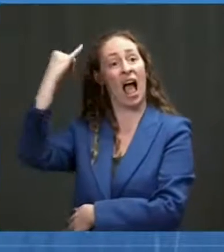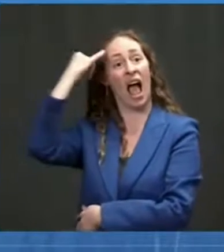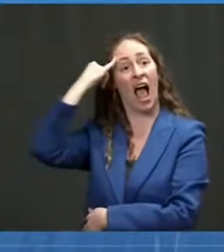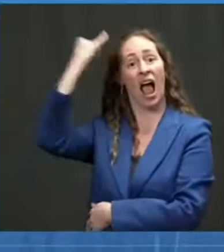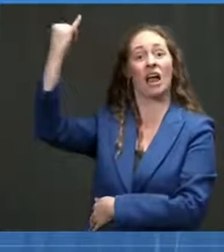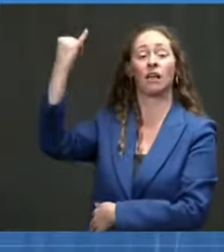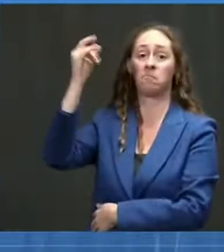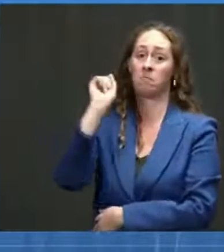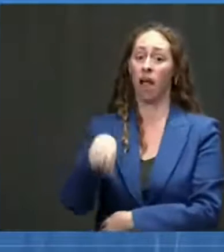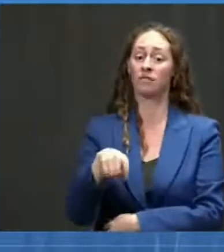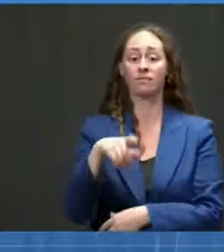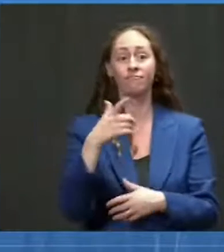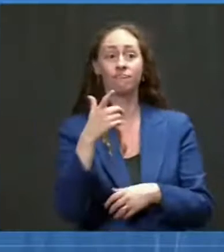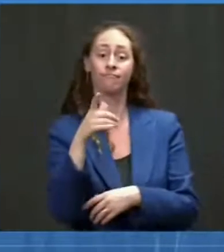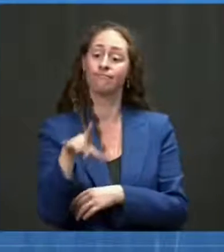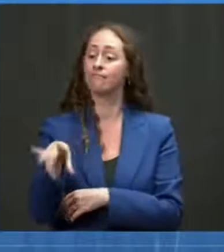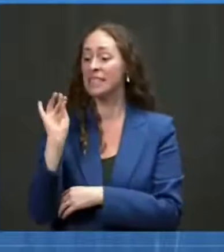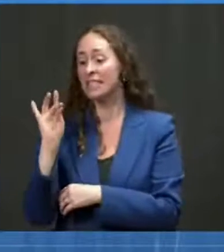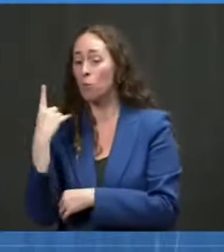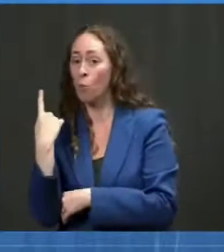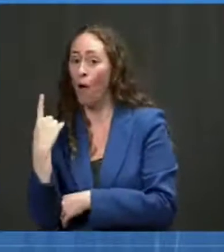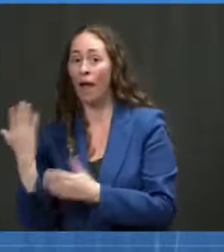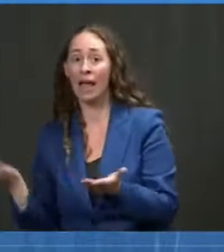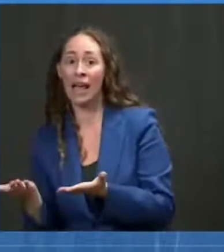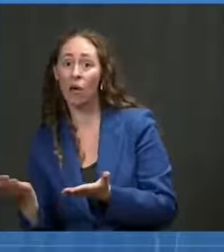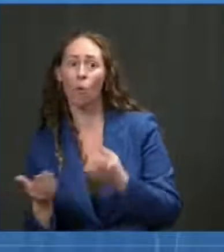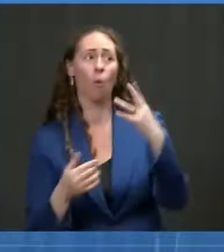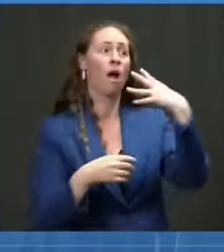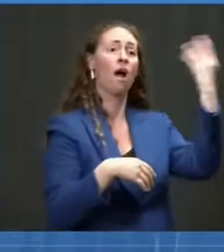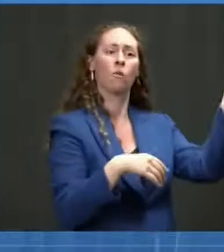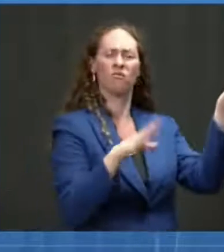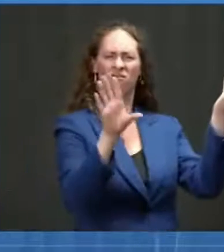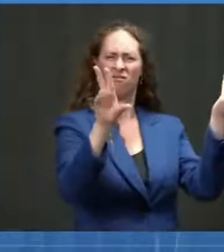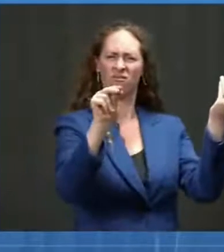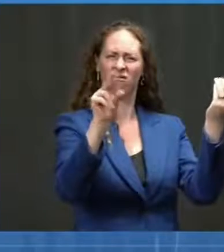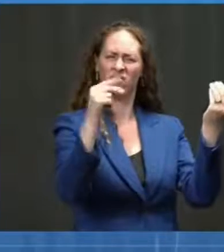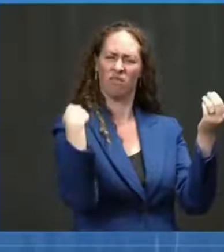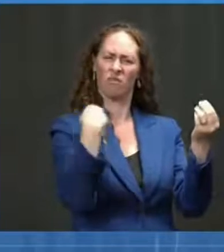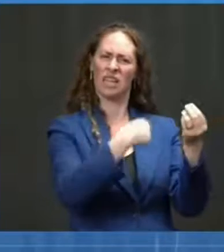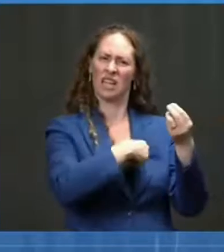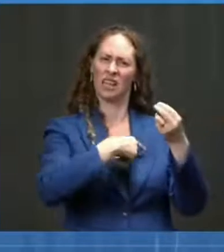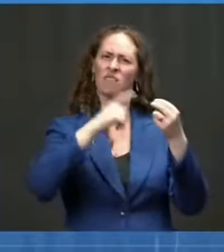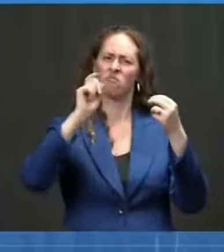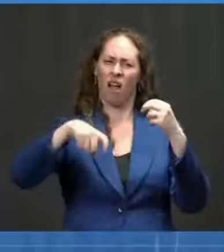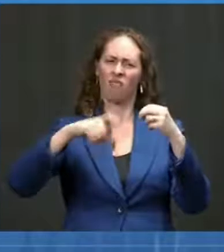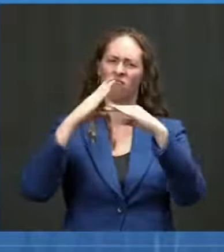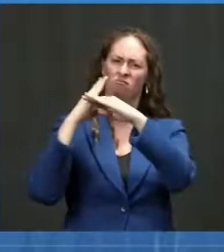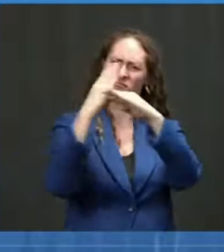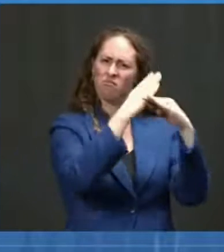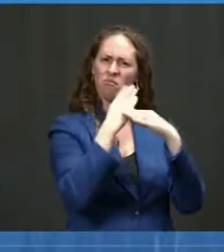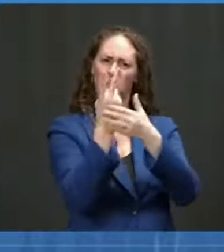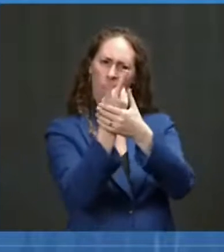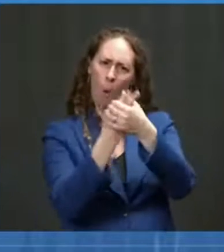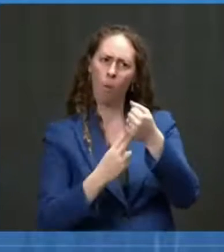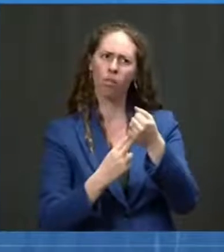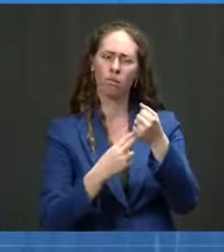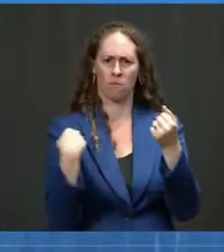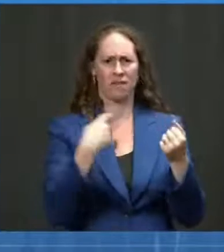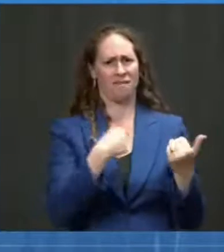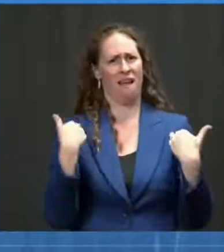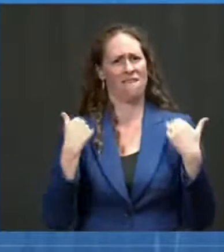to both, and that we've got to do everything we can to protect people here at home while recognizing that tamping down